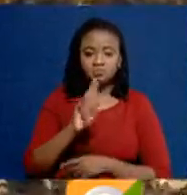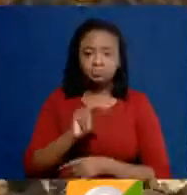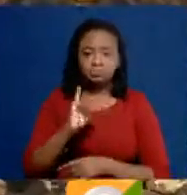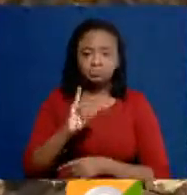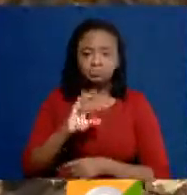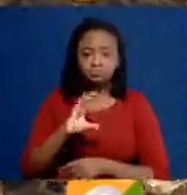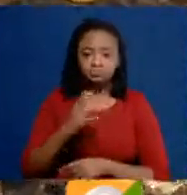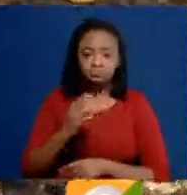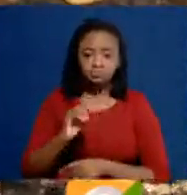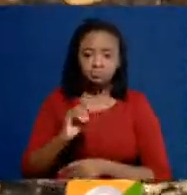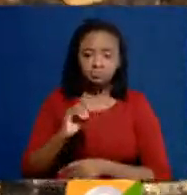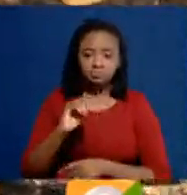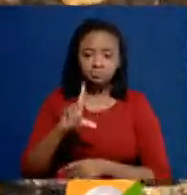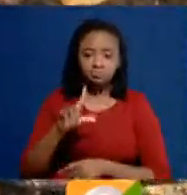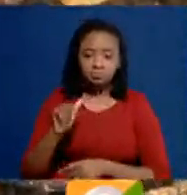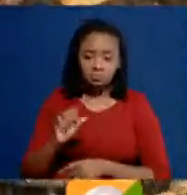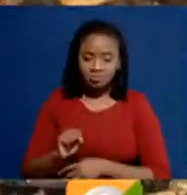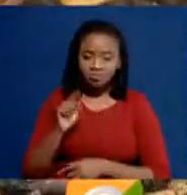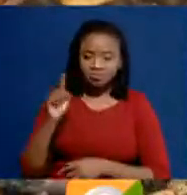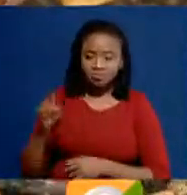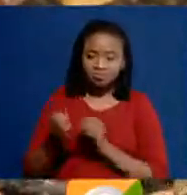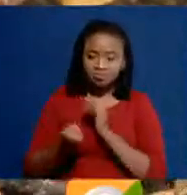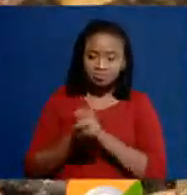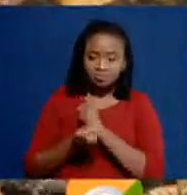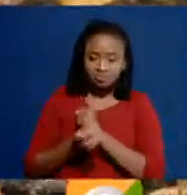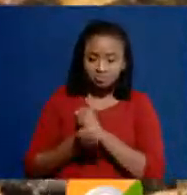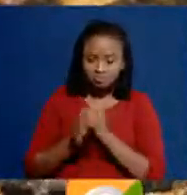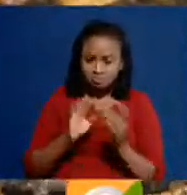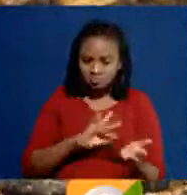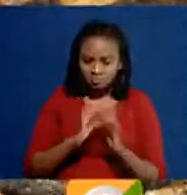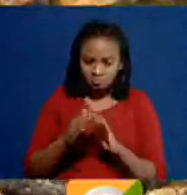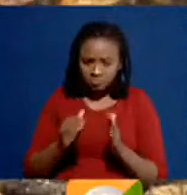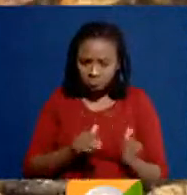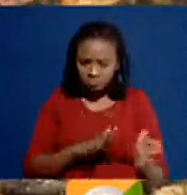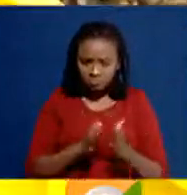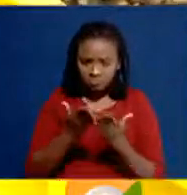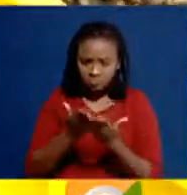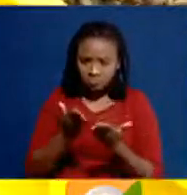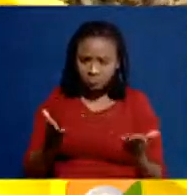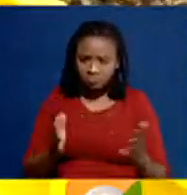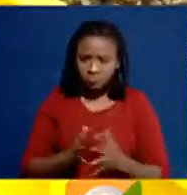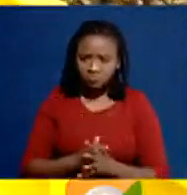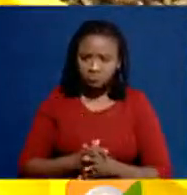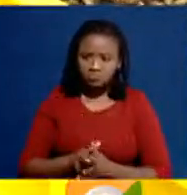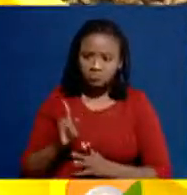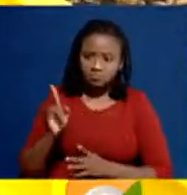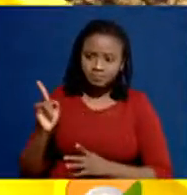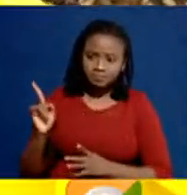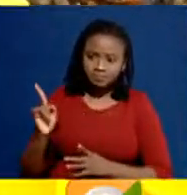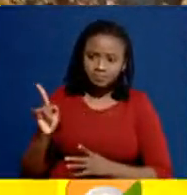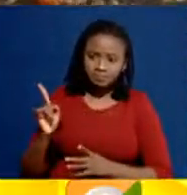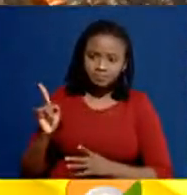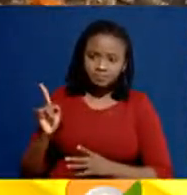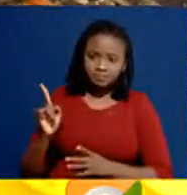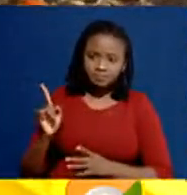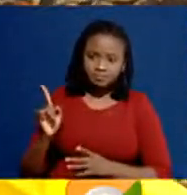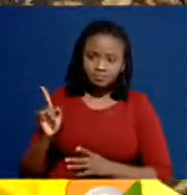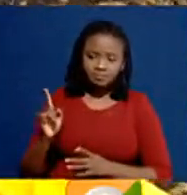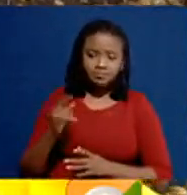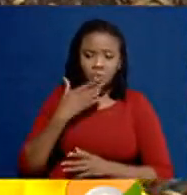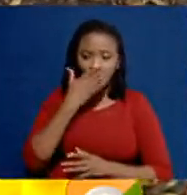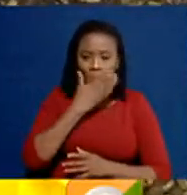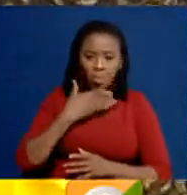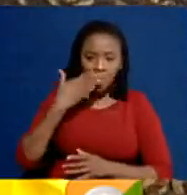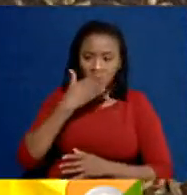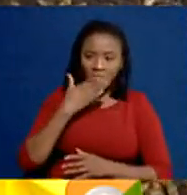more growth opportunities in rearing black soldier fly insects. He is promoting black soldier fly oil as